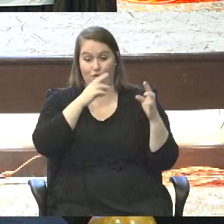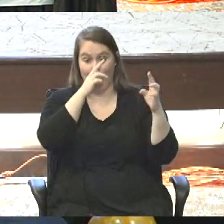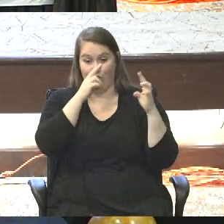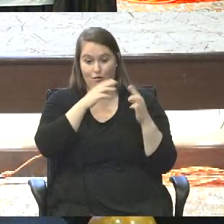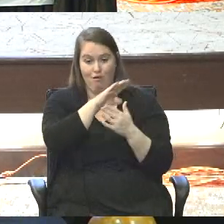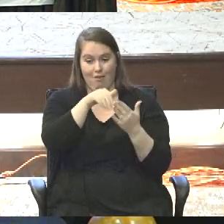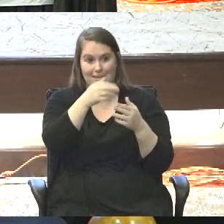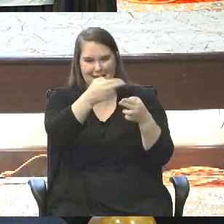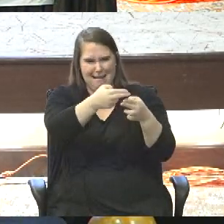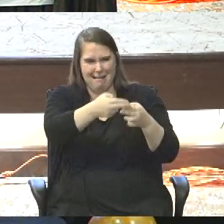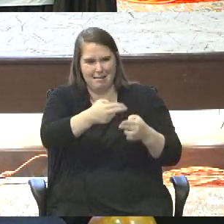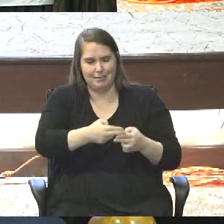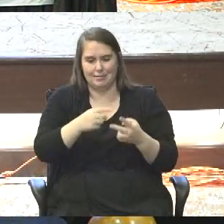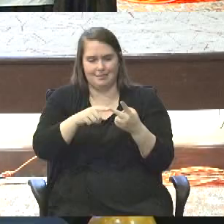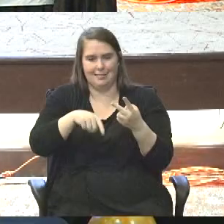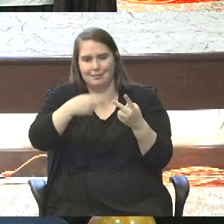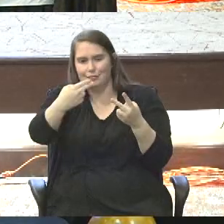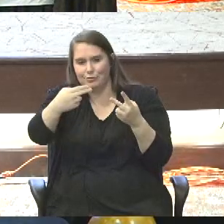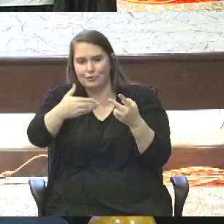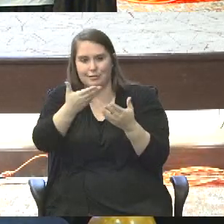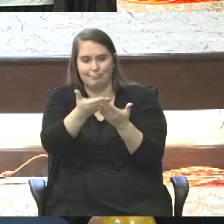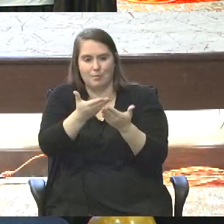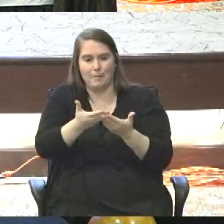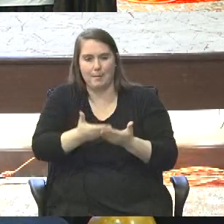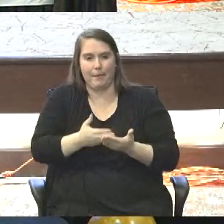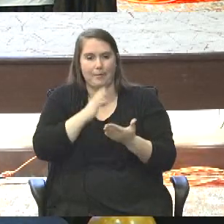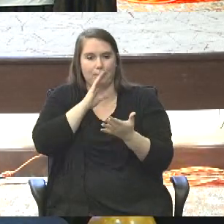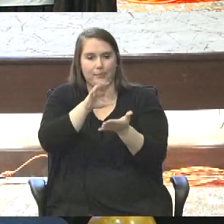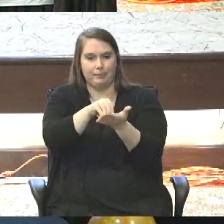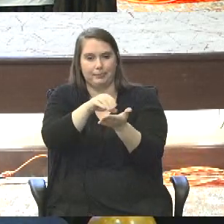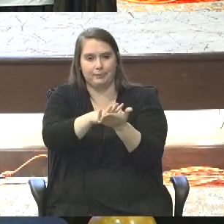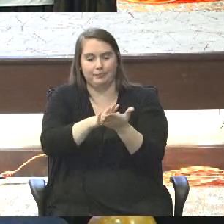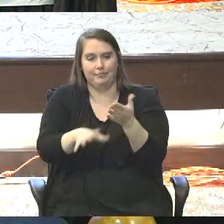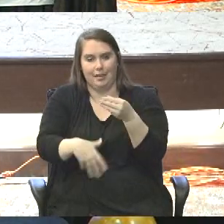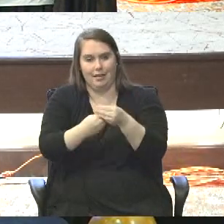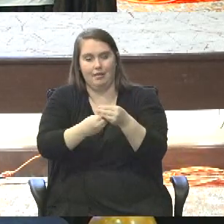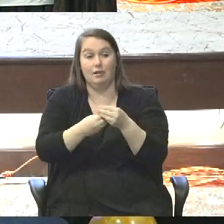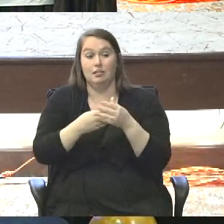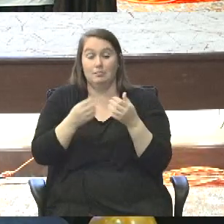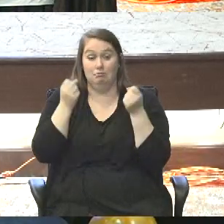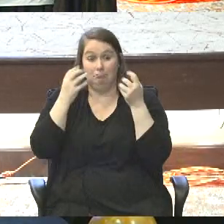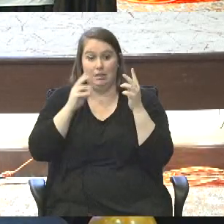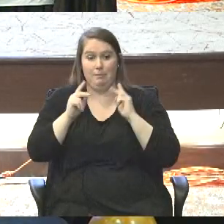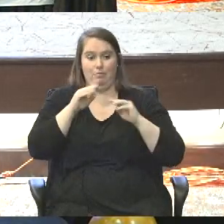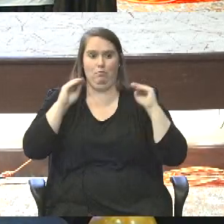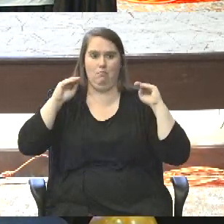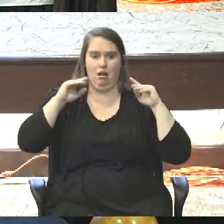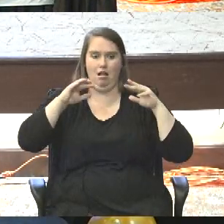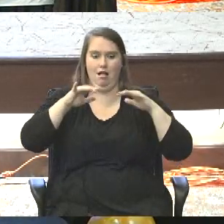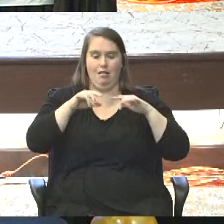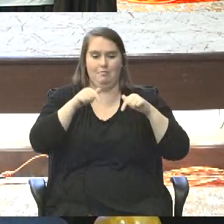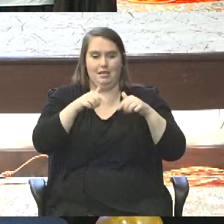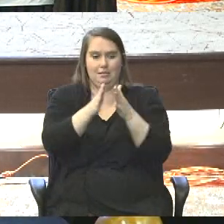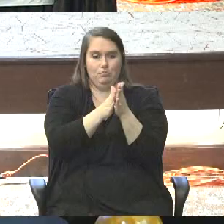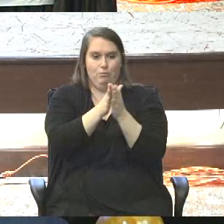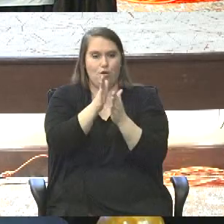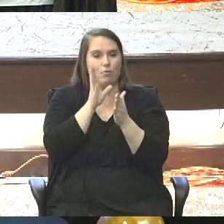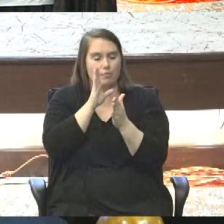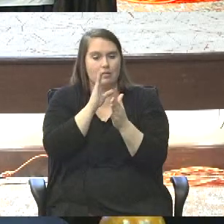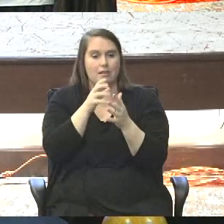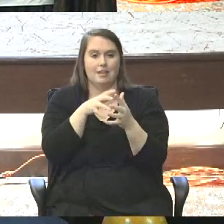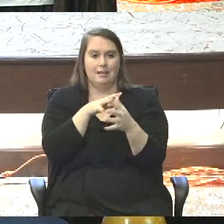history elements are added to these beautiful renderings and built, because so many people are going to come to this site and engage with